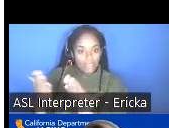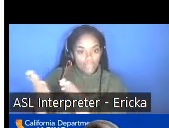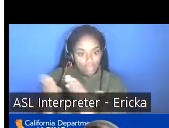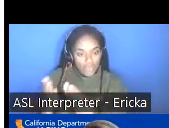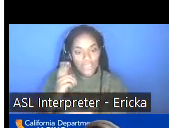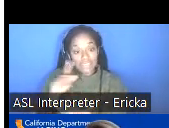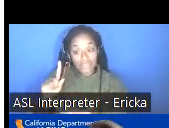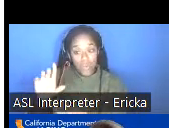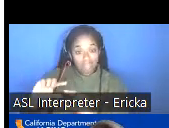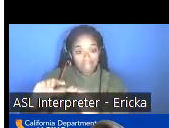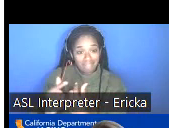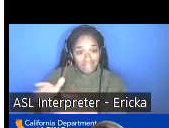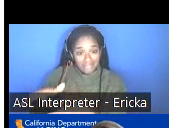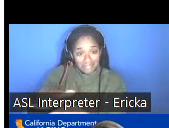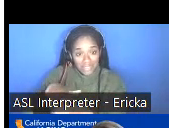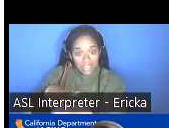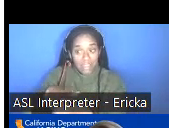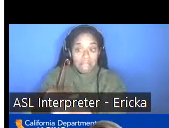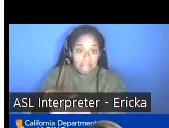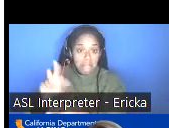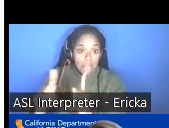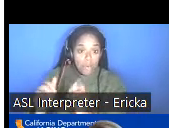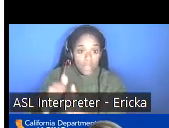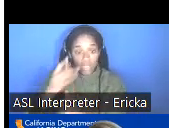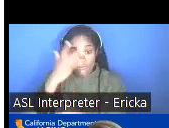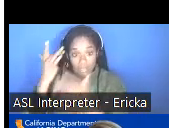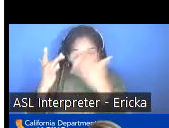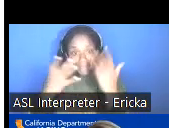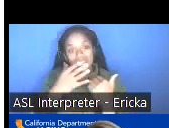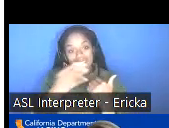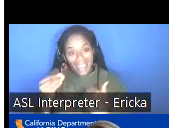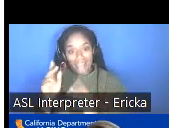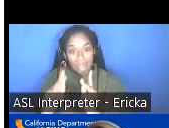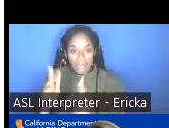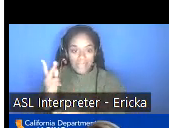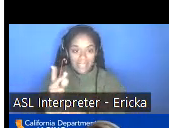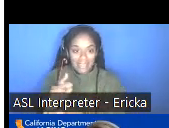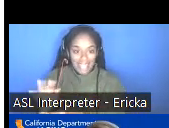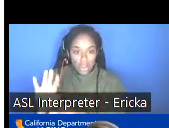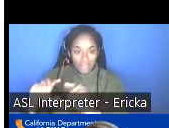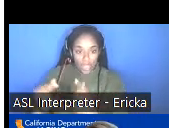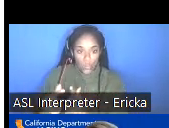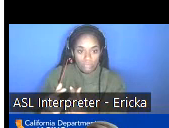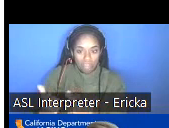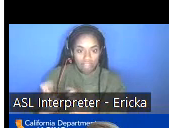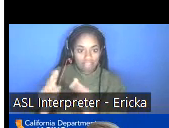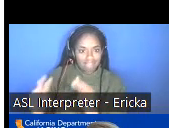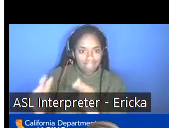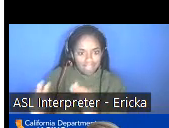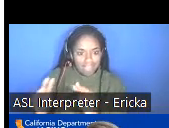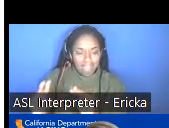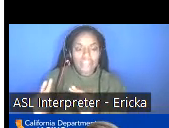for the population, not only of people with Alzheimer's, but for their caregivers. So we're really looking forward to replicating